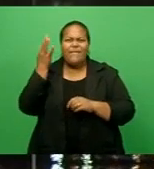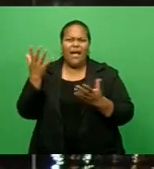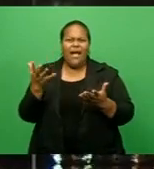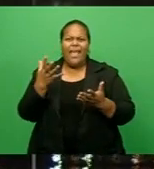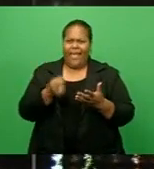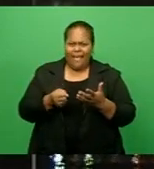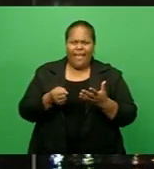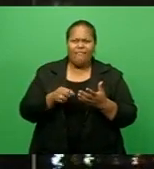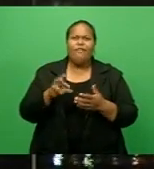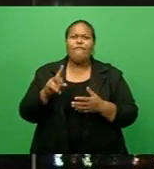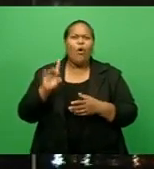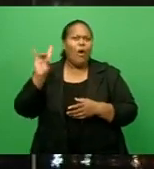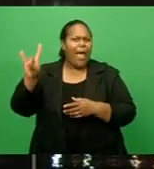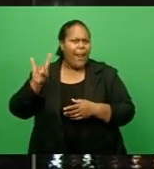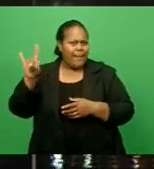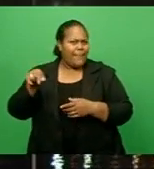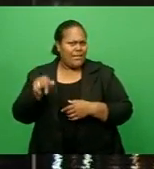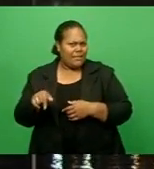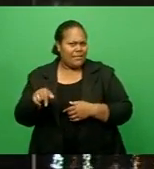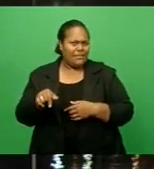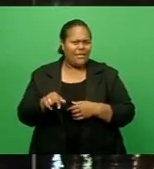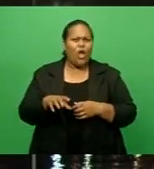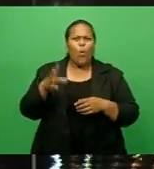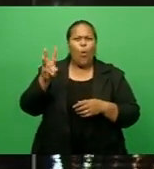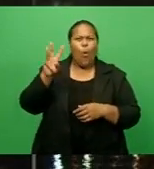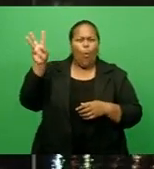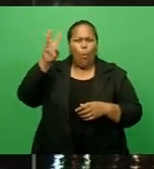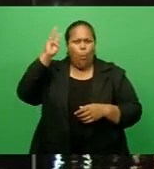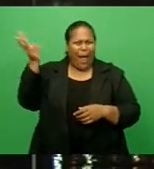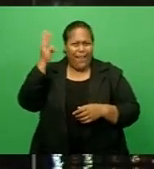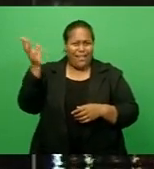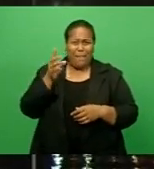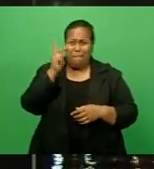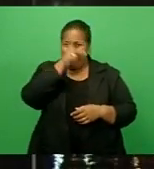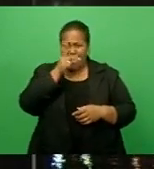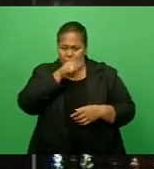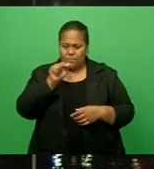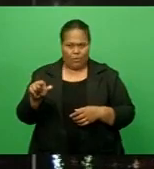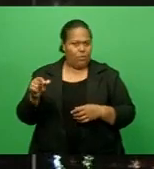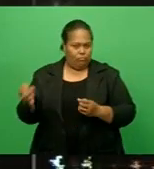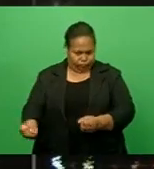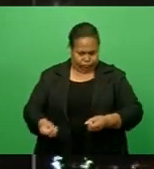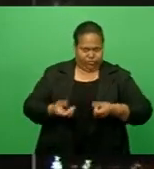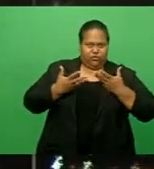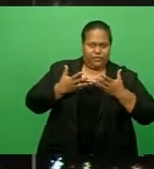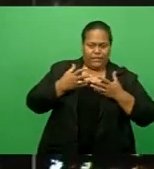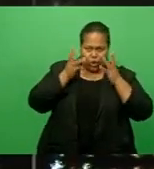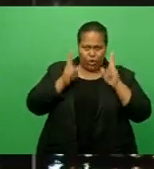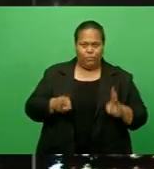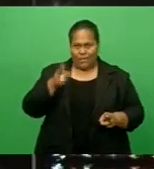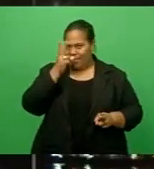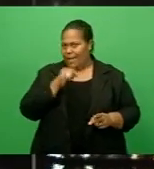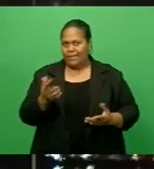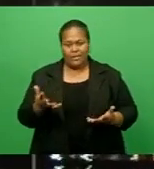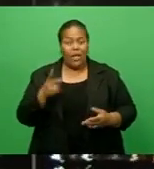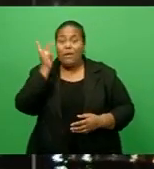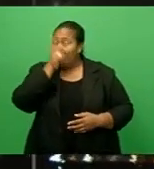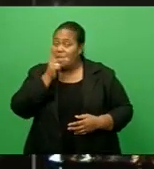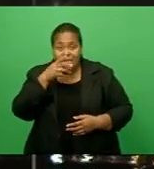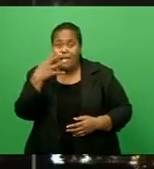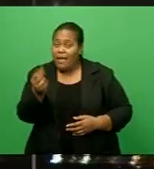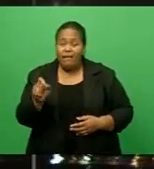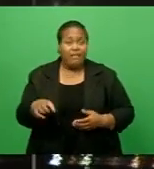viral disease that affects domestic and wild pigs. The authority's acting chief executive, Suren Pratap, says pigs have a